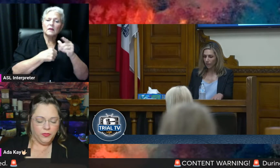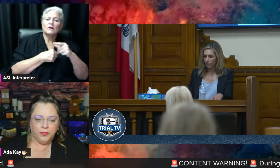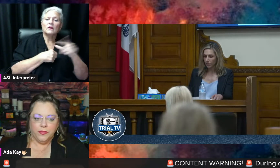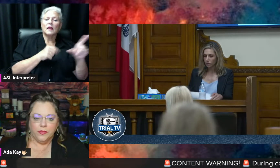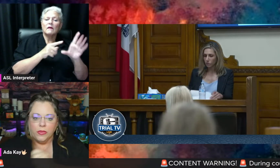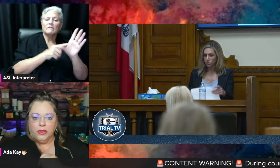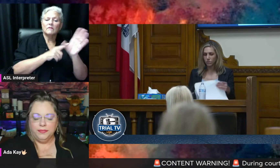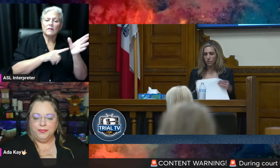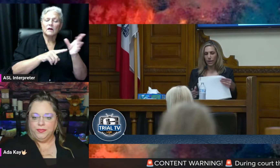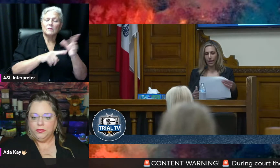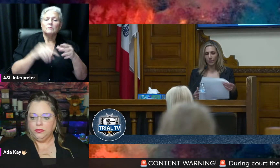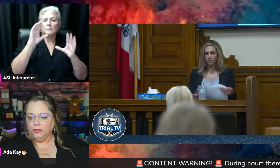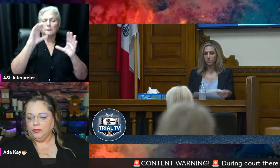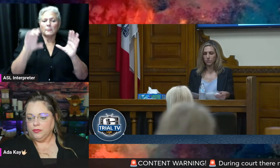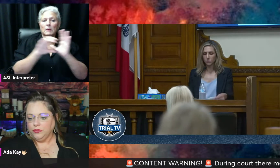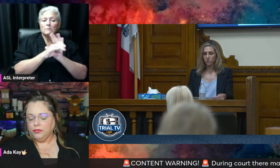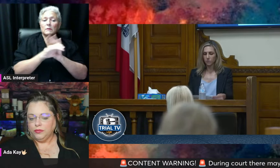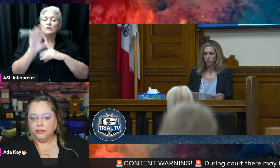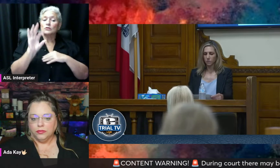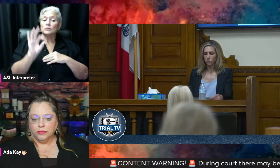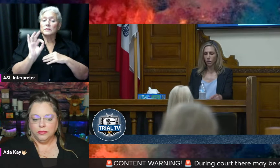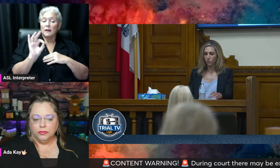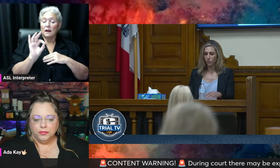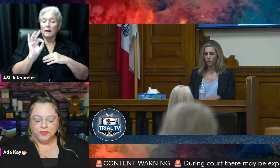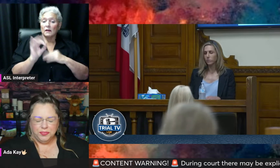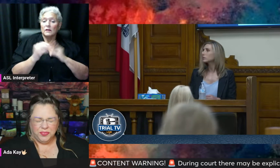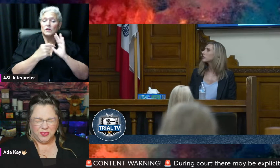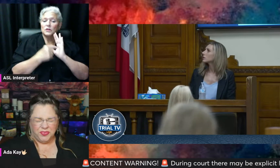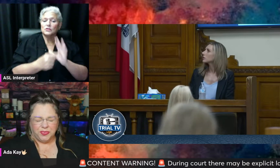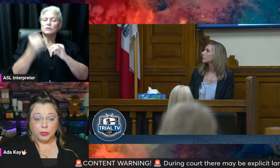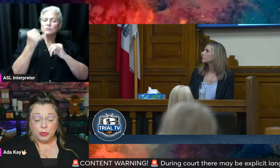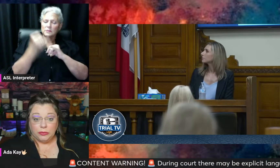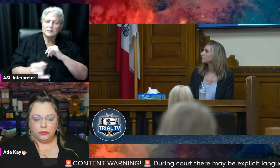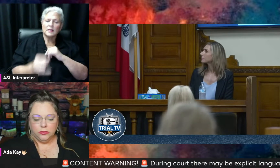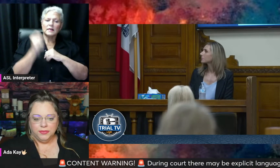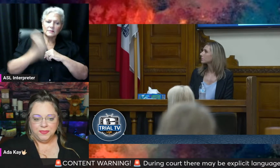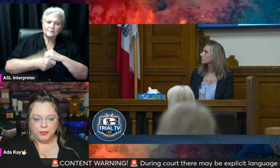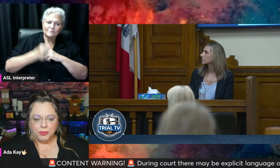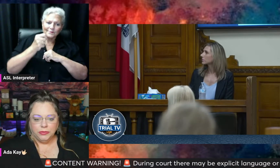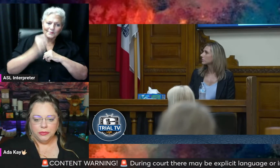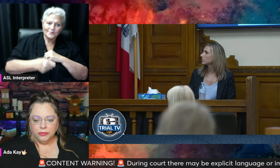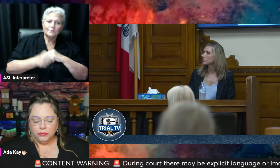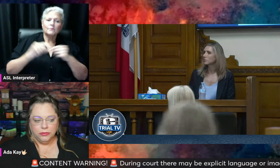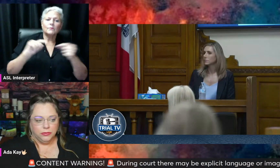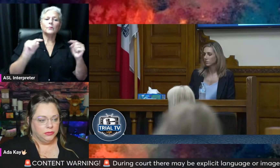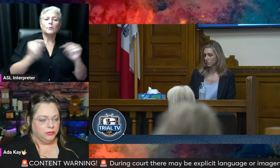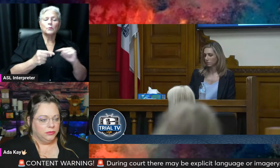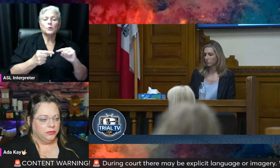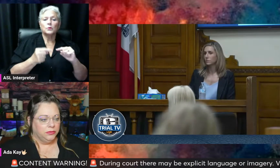Photo 9 shows the last chopping wound.